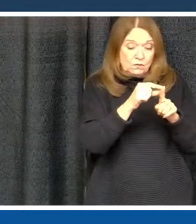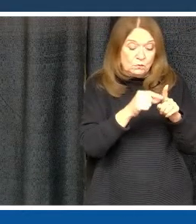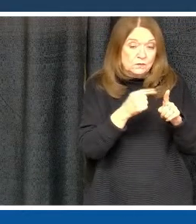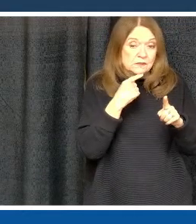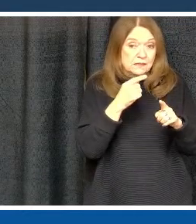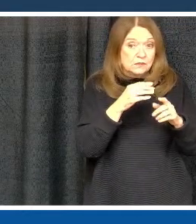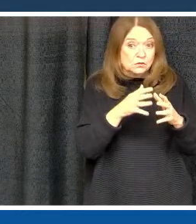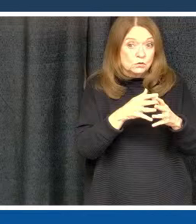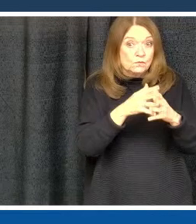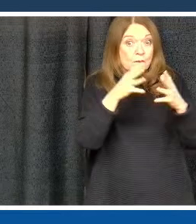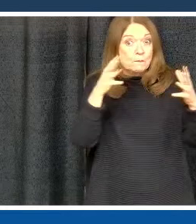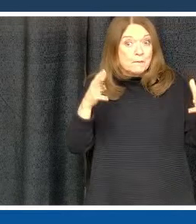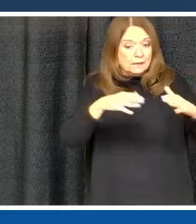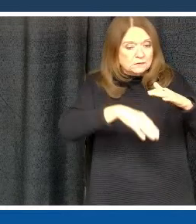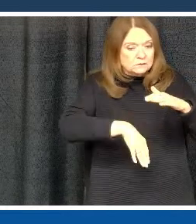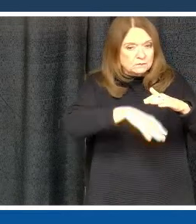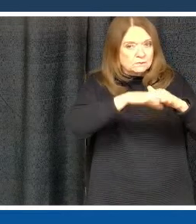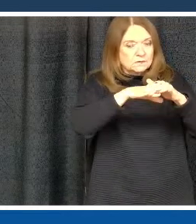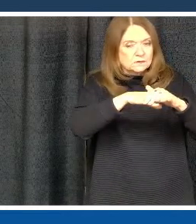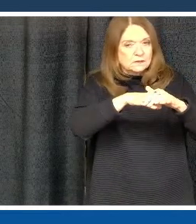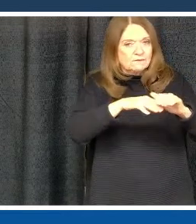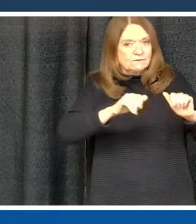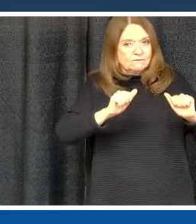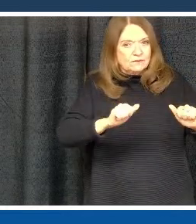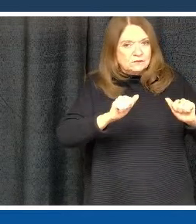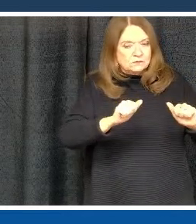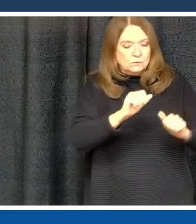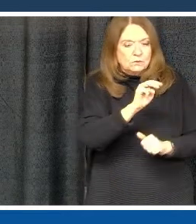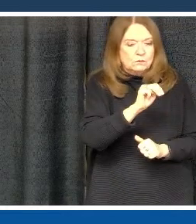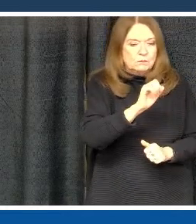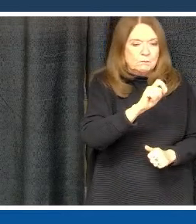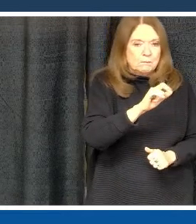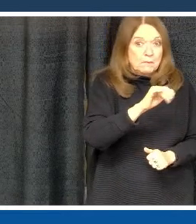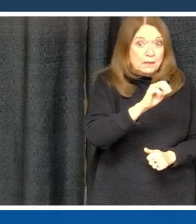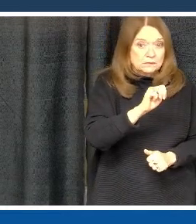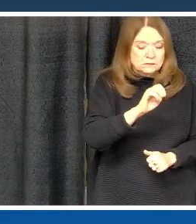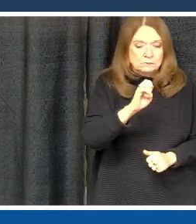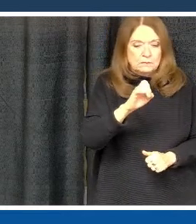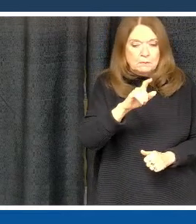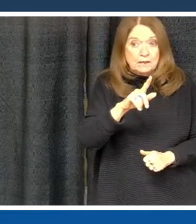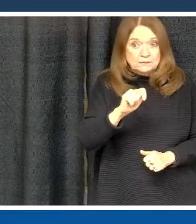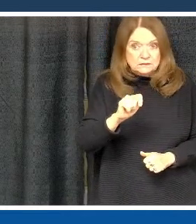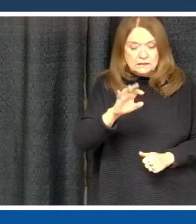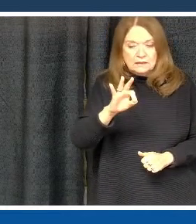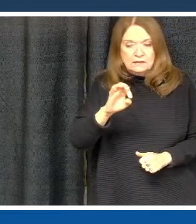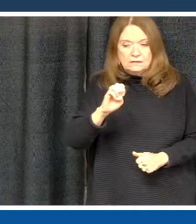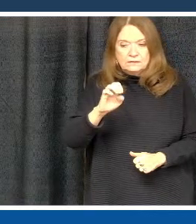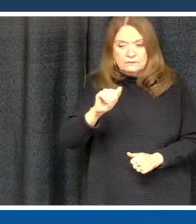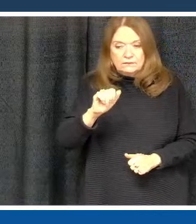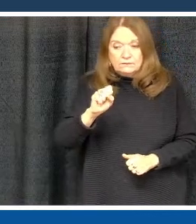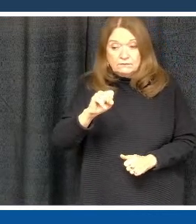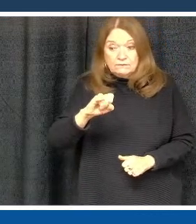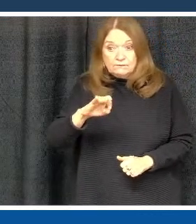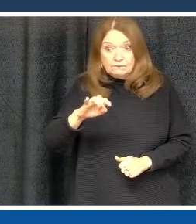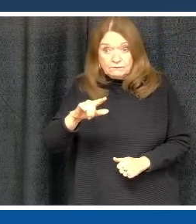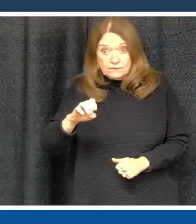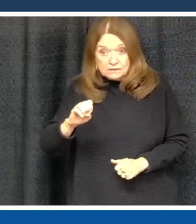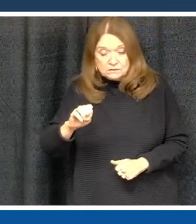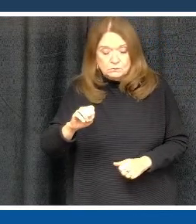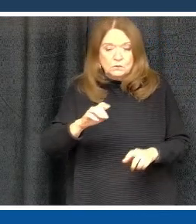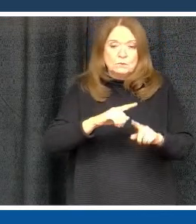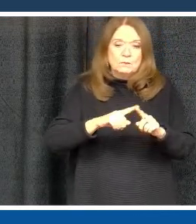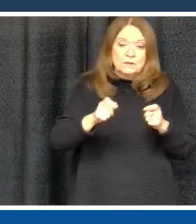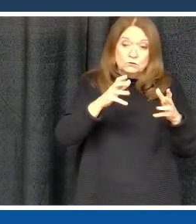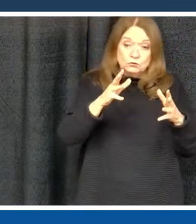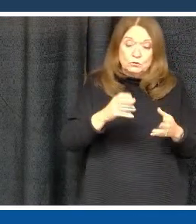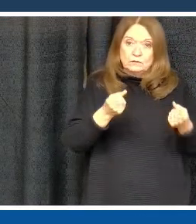extent feasible. As I walked through the committee, I removed that. But the director of